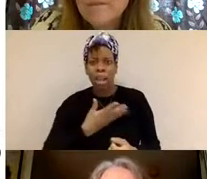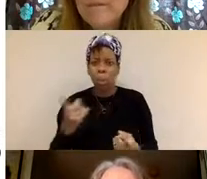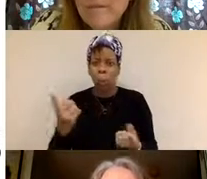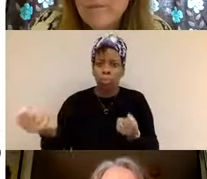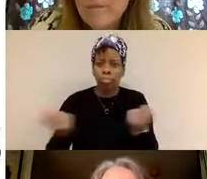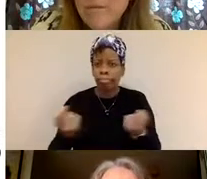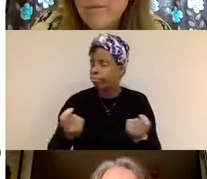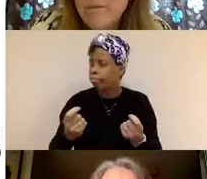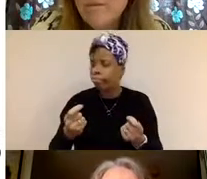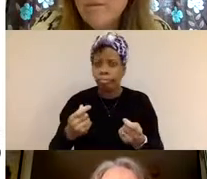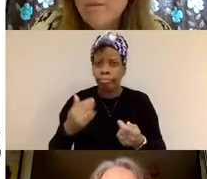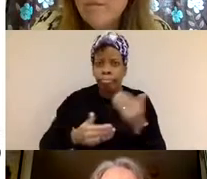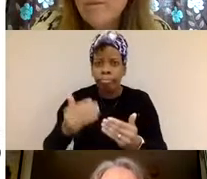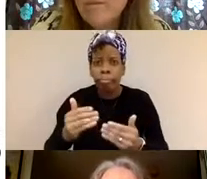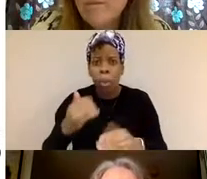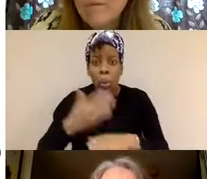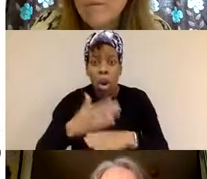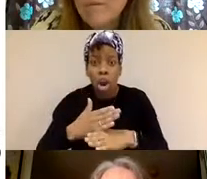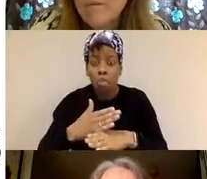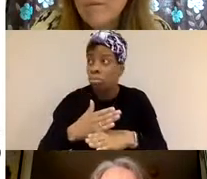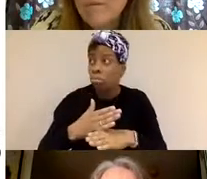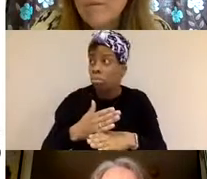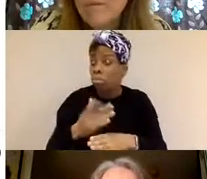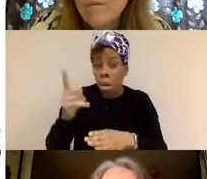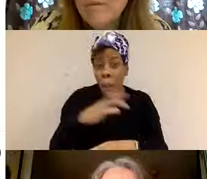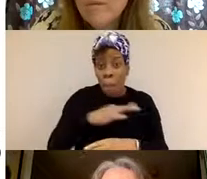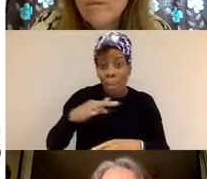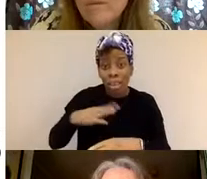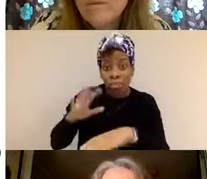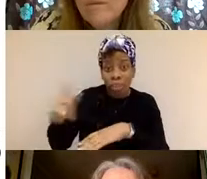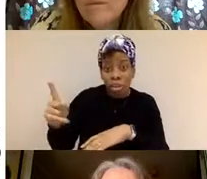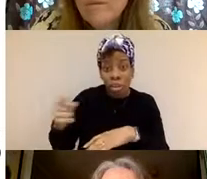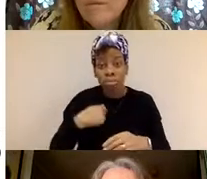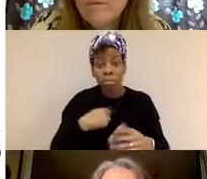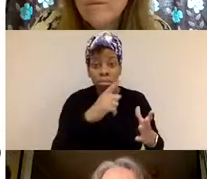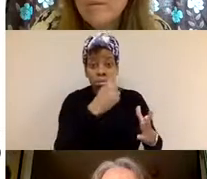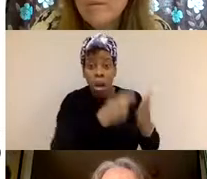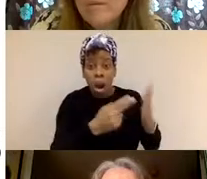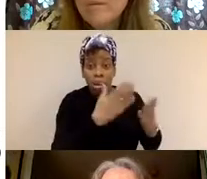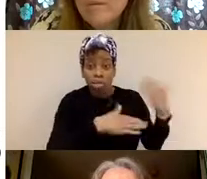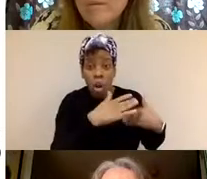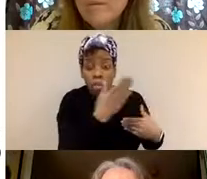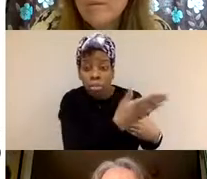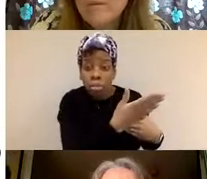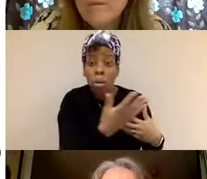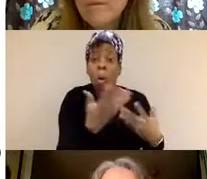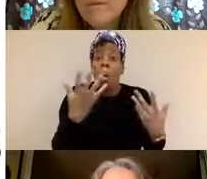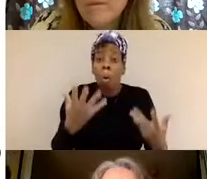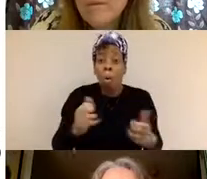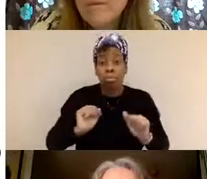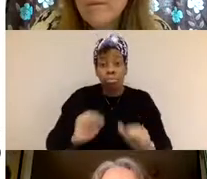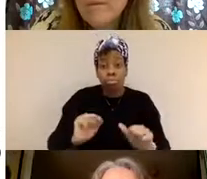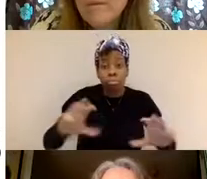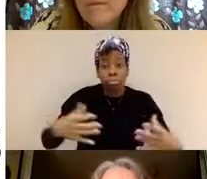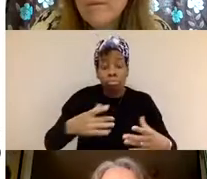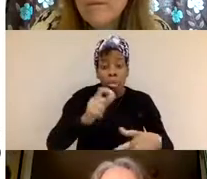You know, is it up to medical professionals? Is it art historians, or are artists who have their own lived